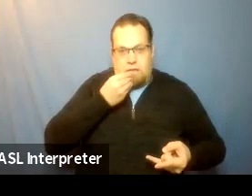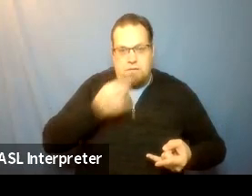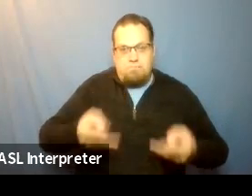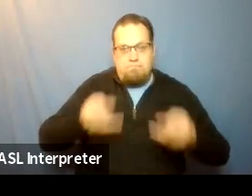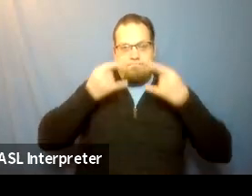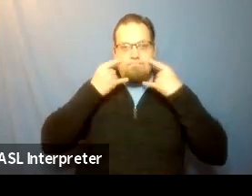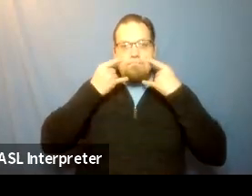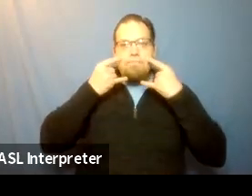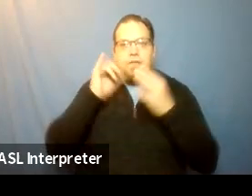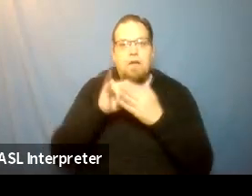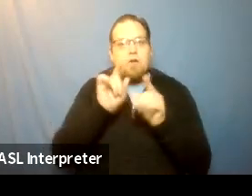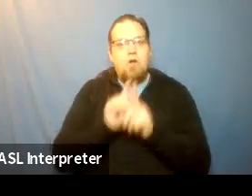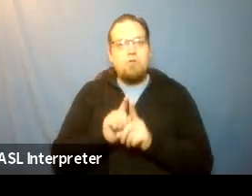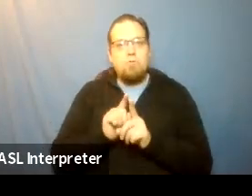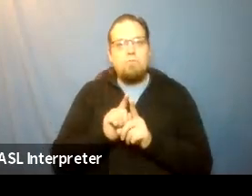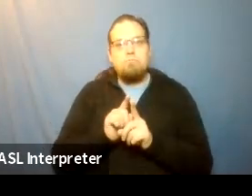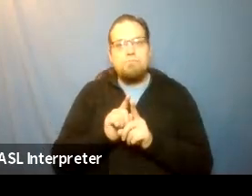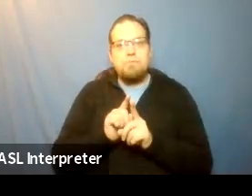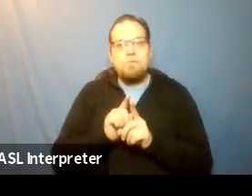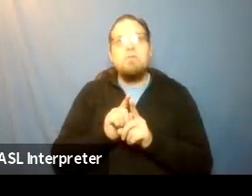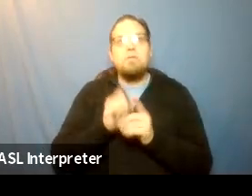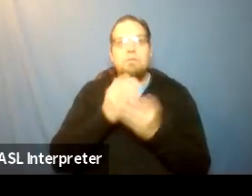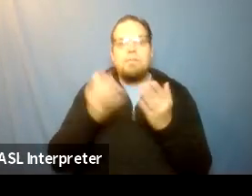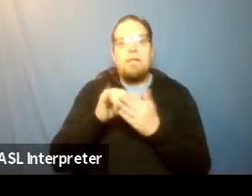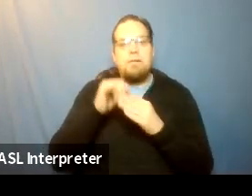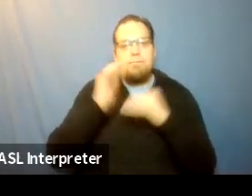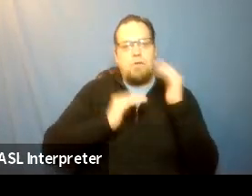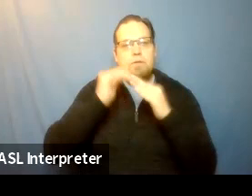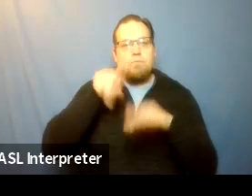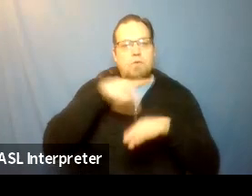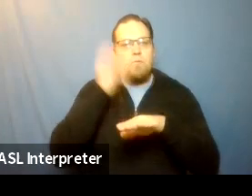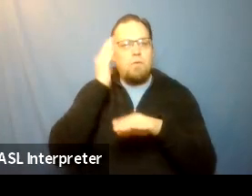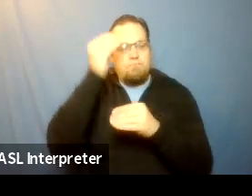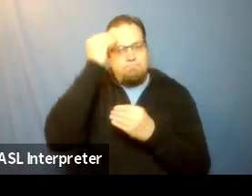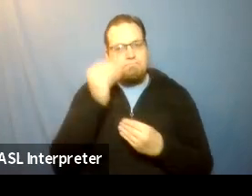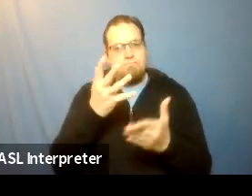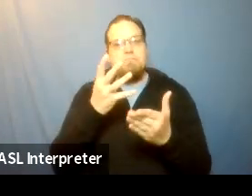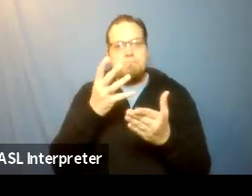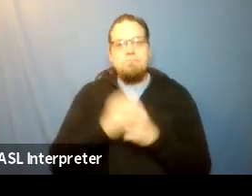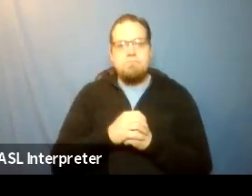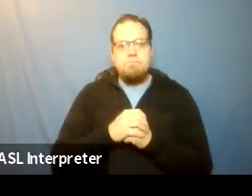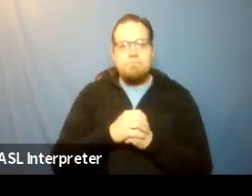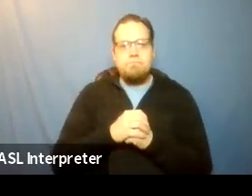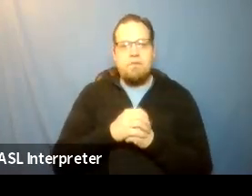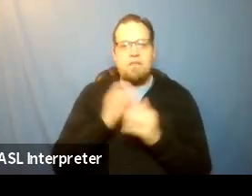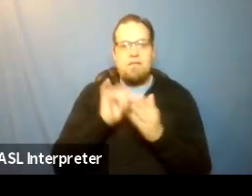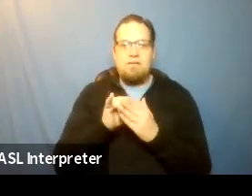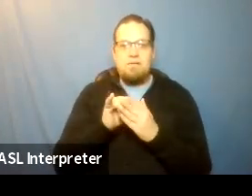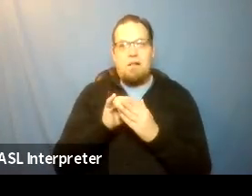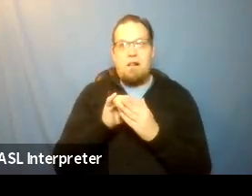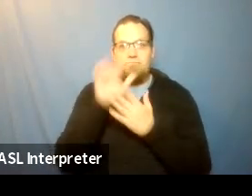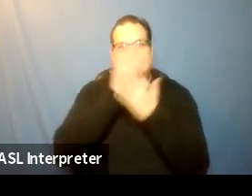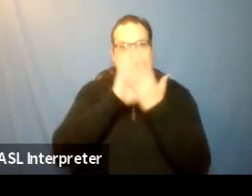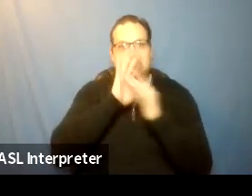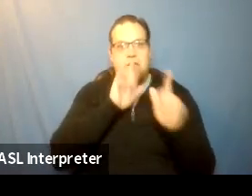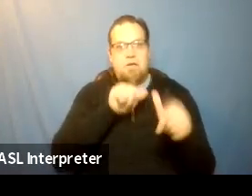the pieces that the building principals will share at their presentations. But so that's a pretty vague answer, but it'll